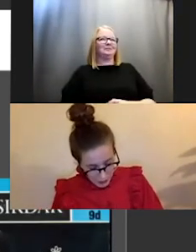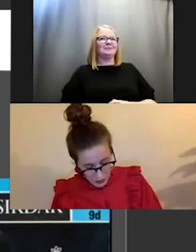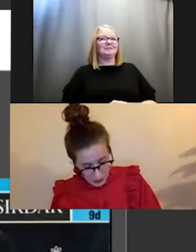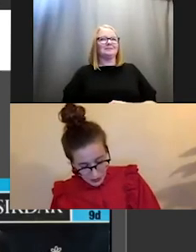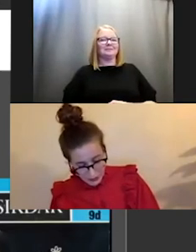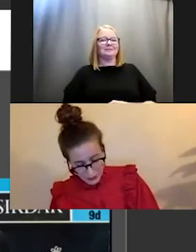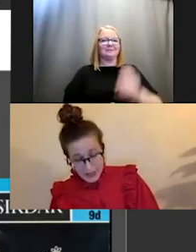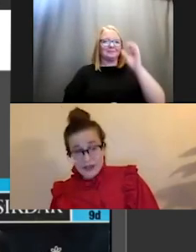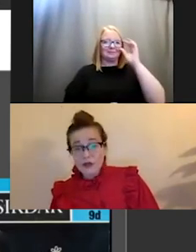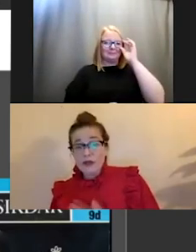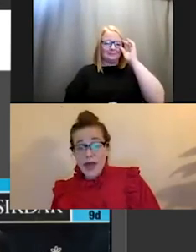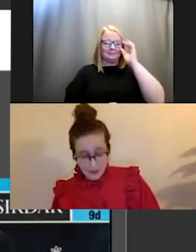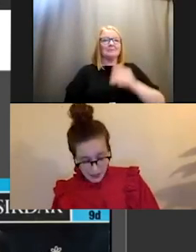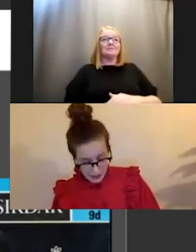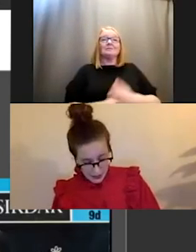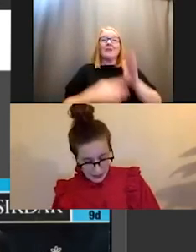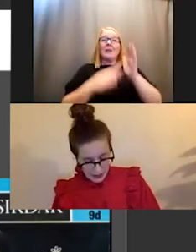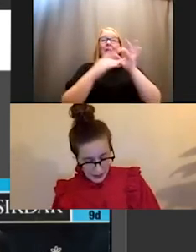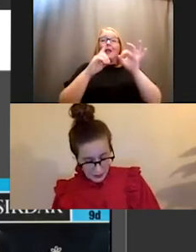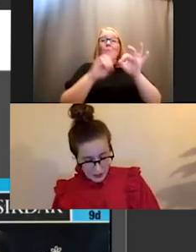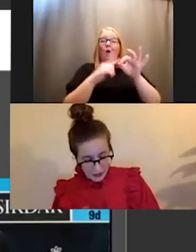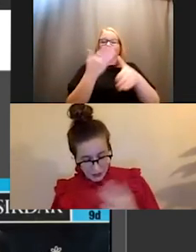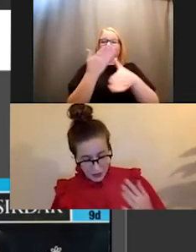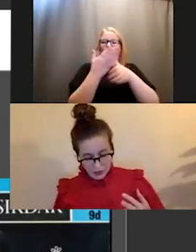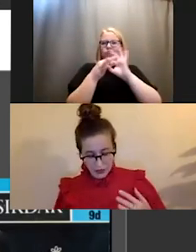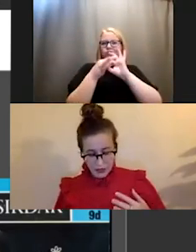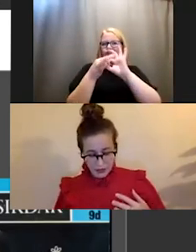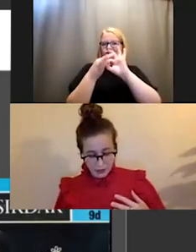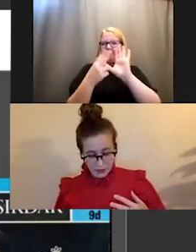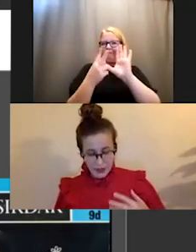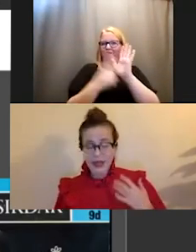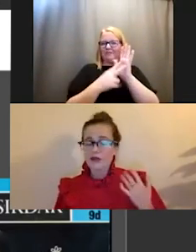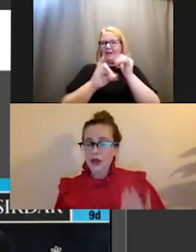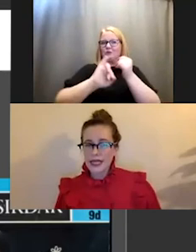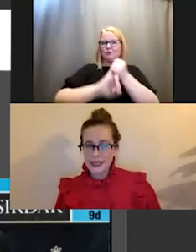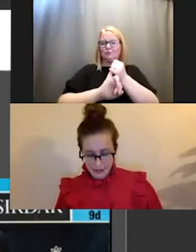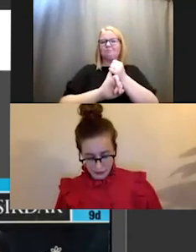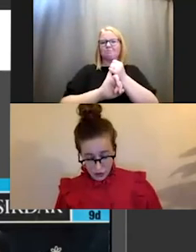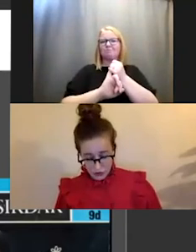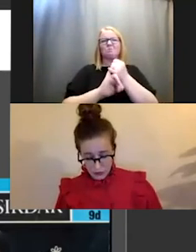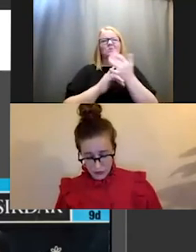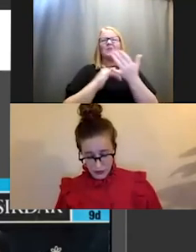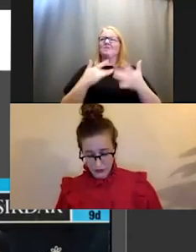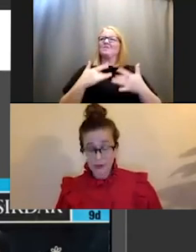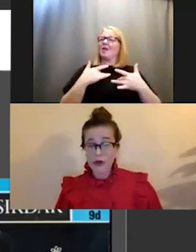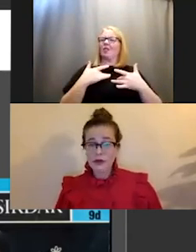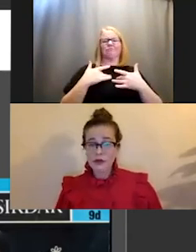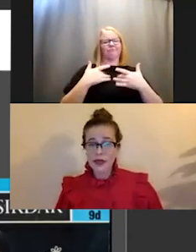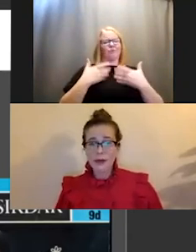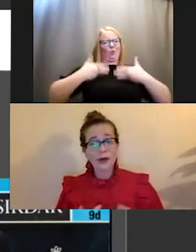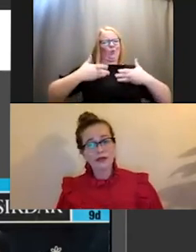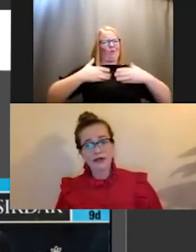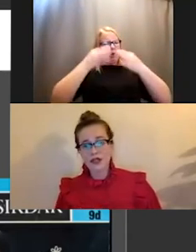And Mary worked closely with Vidal Sassoon for many, many years. She very much preferred a kind of cohesive, uniform look for her